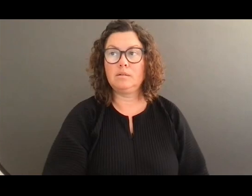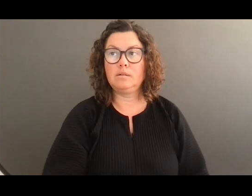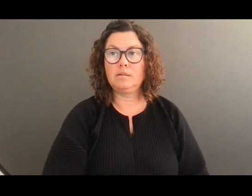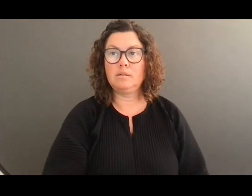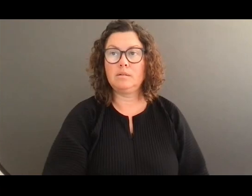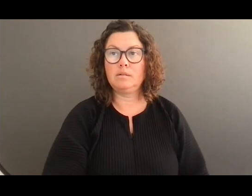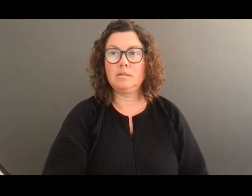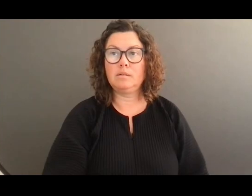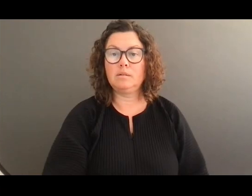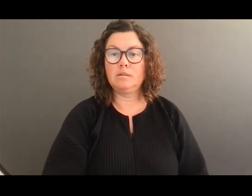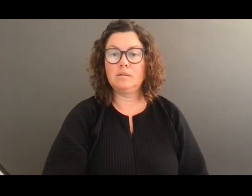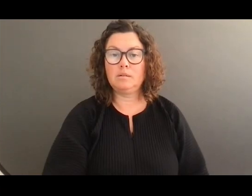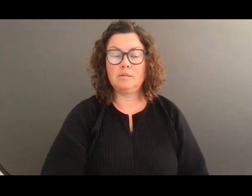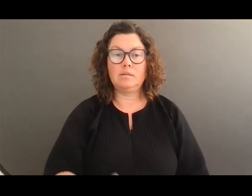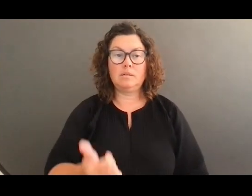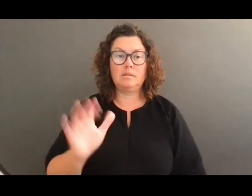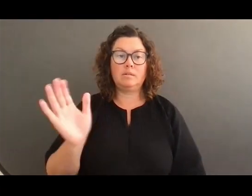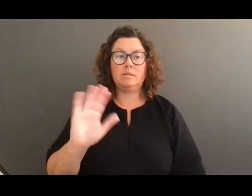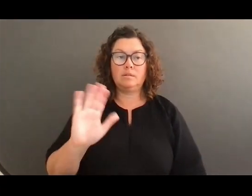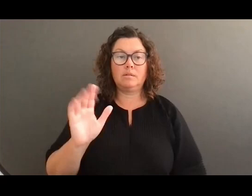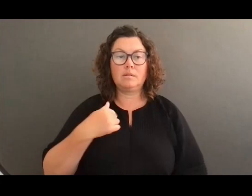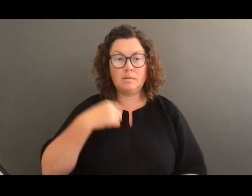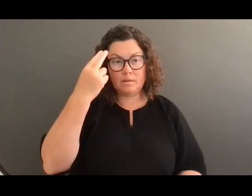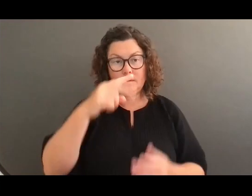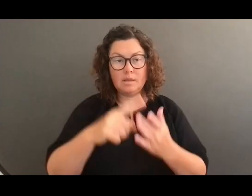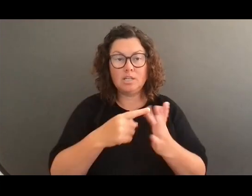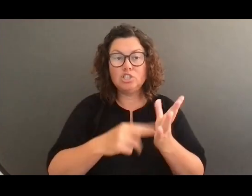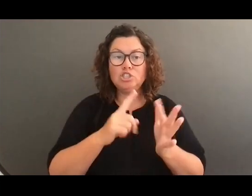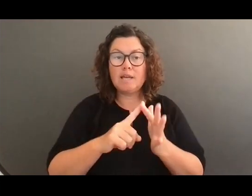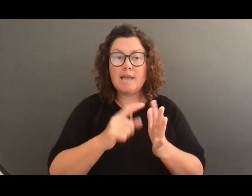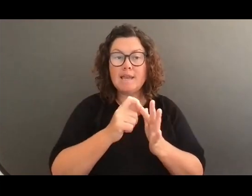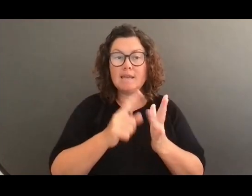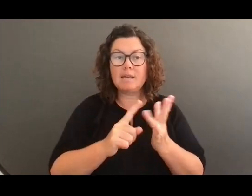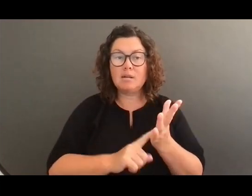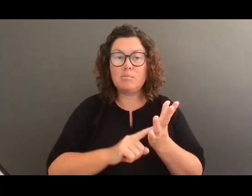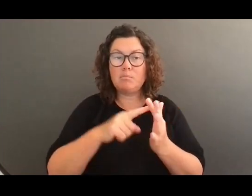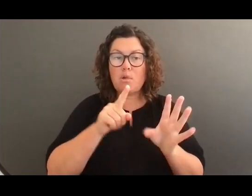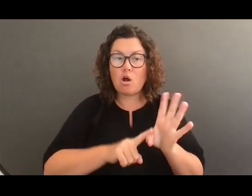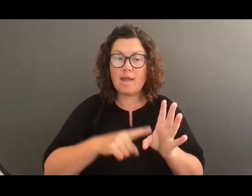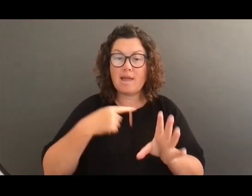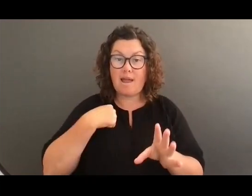Well, hello everyone. My name's Jane Polley. I'm here as part of ACARA, the Australian